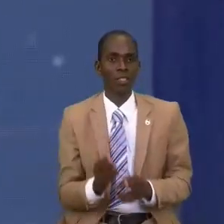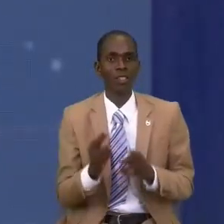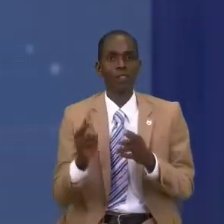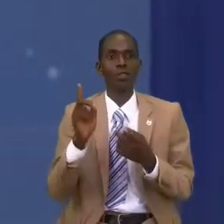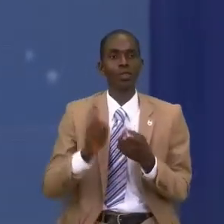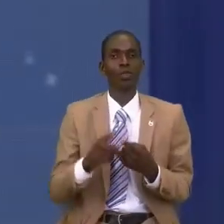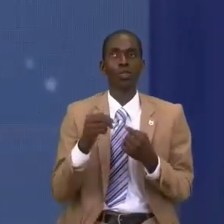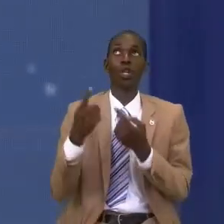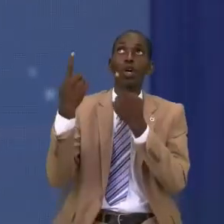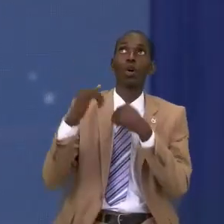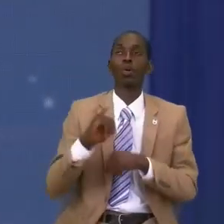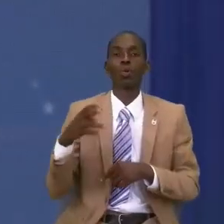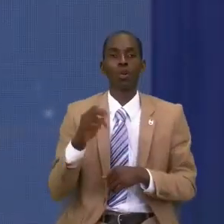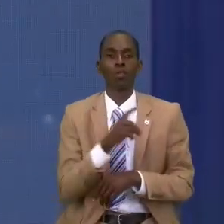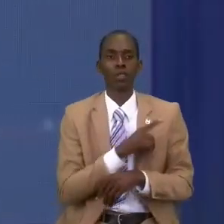God. It says,